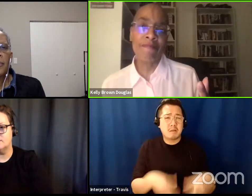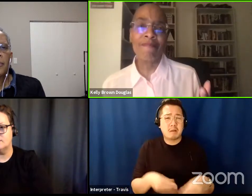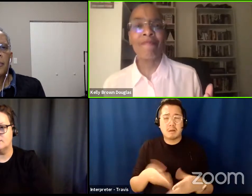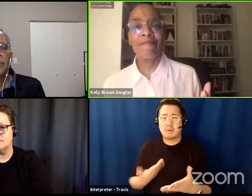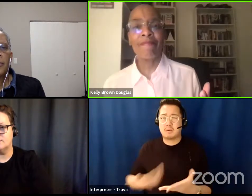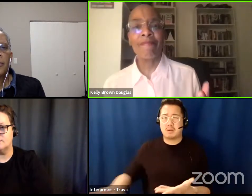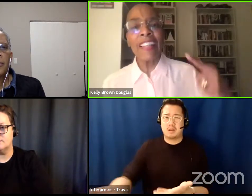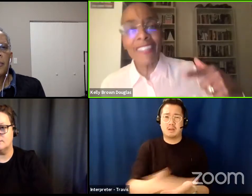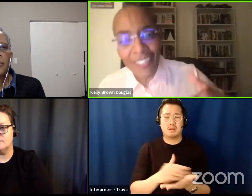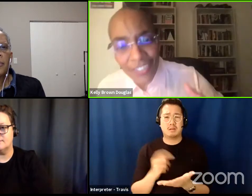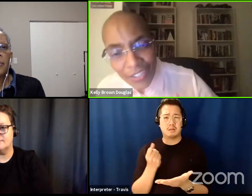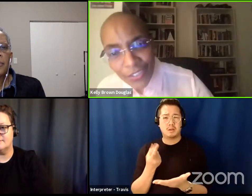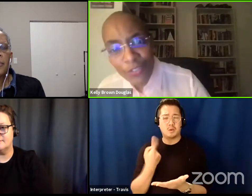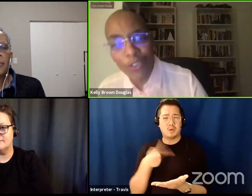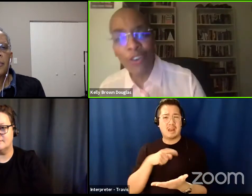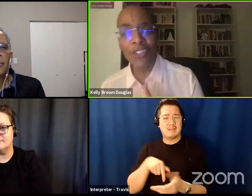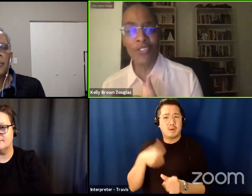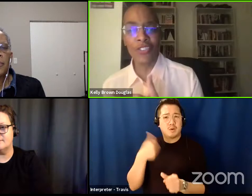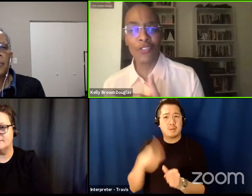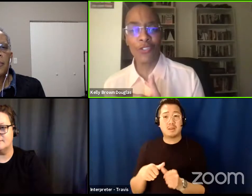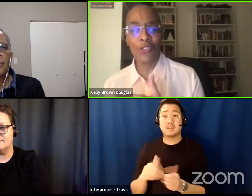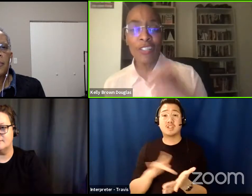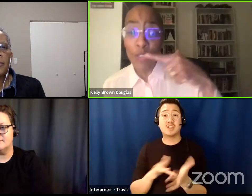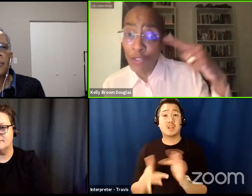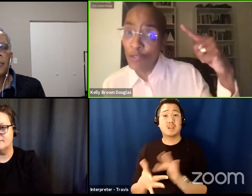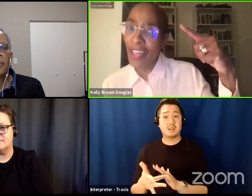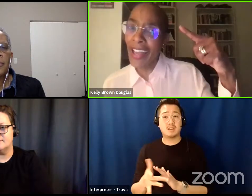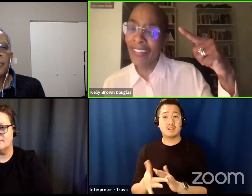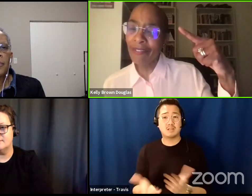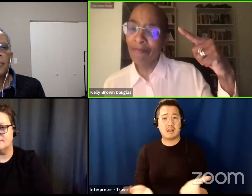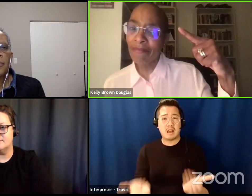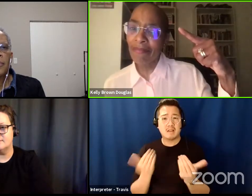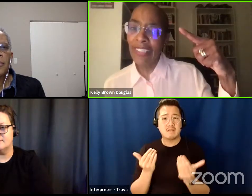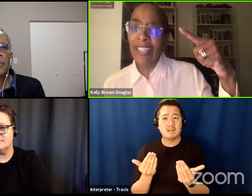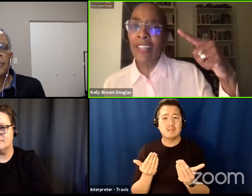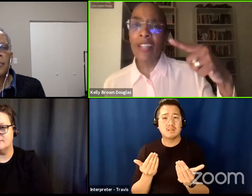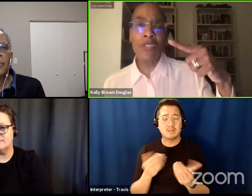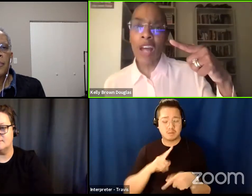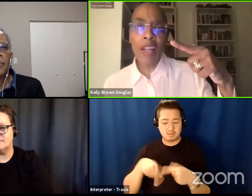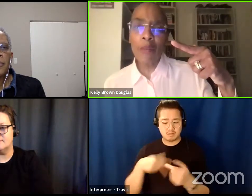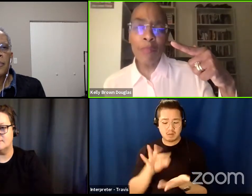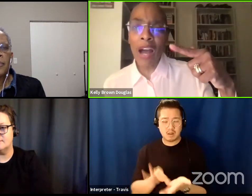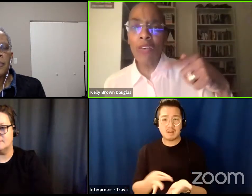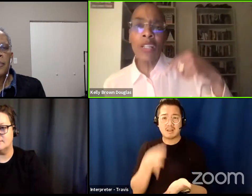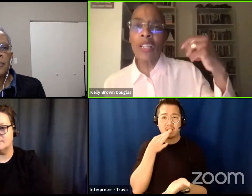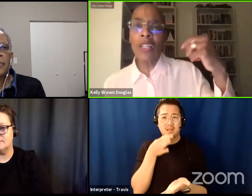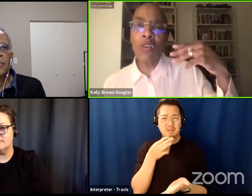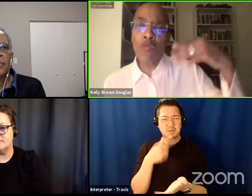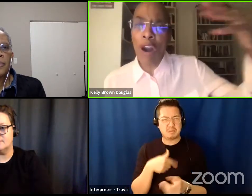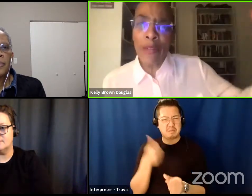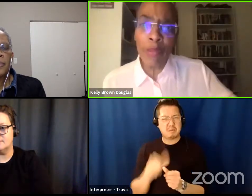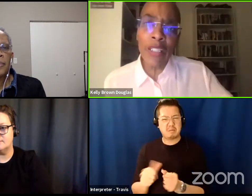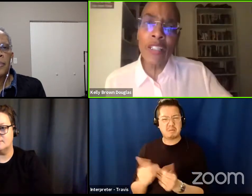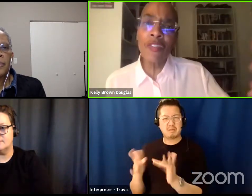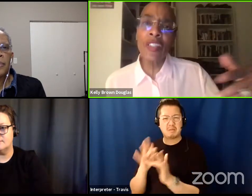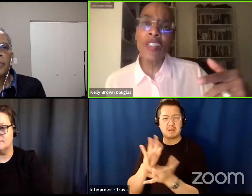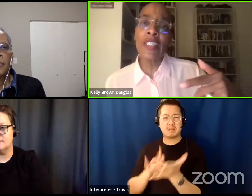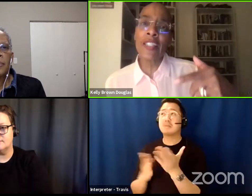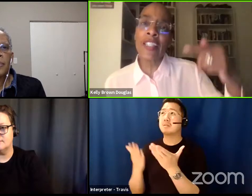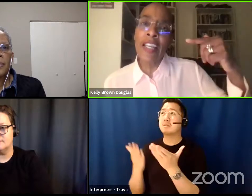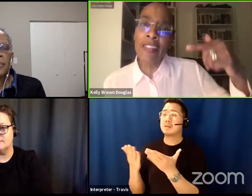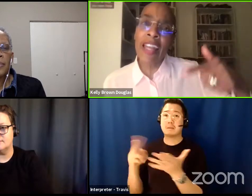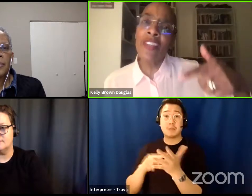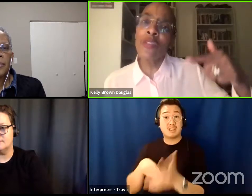memory that Jesus called us into. And if we do that, that's not about, you know, right belief